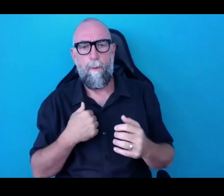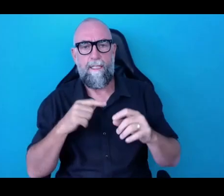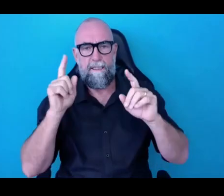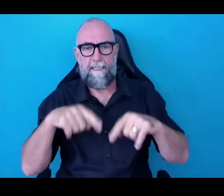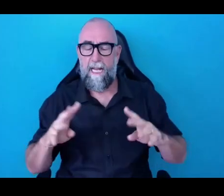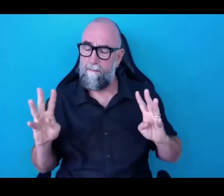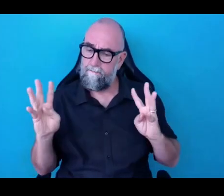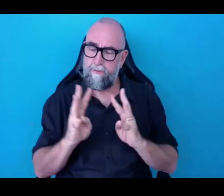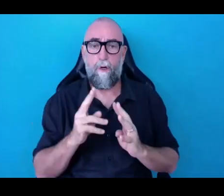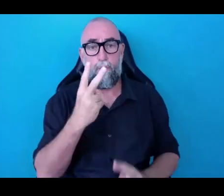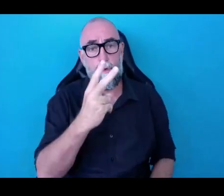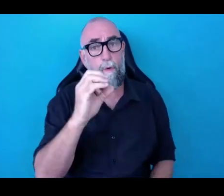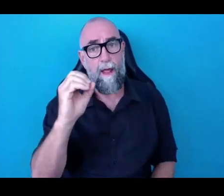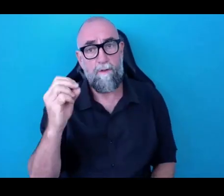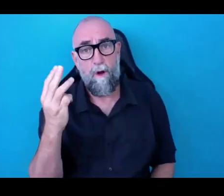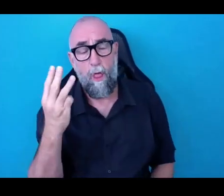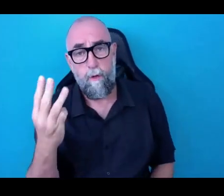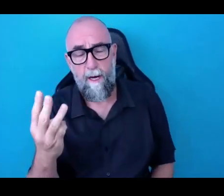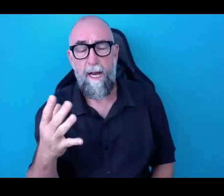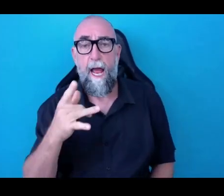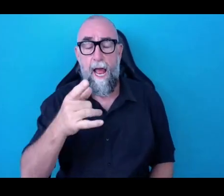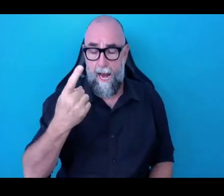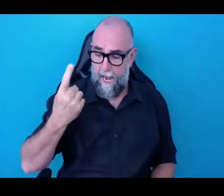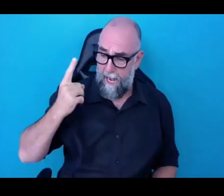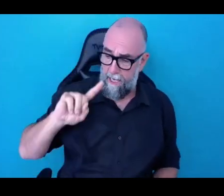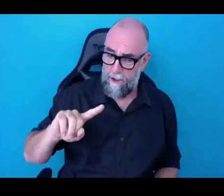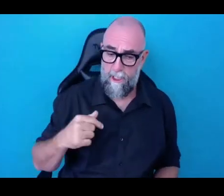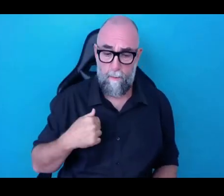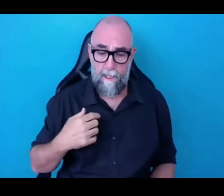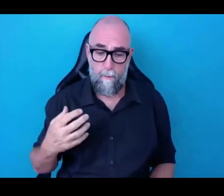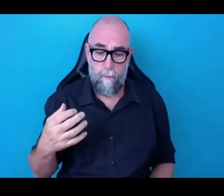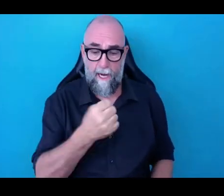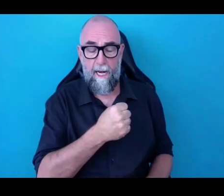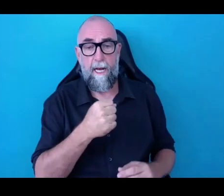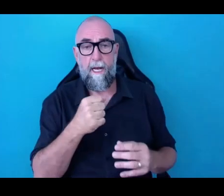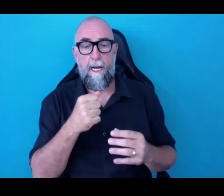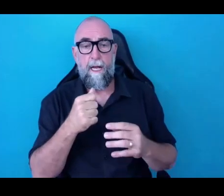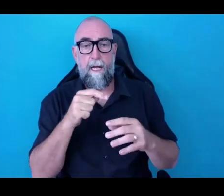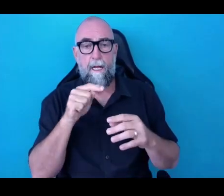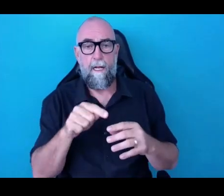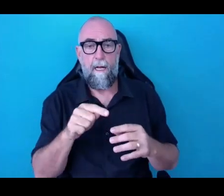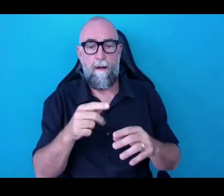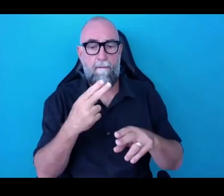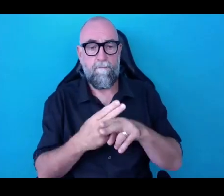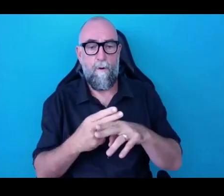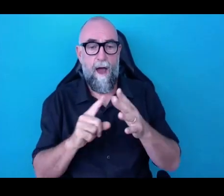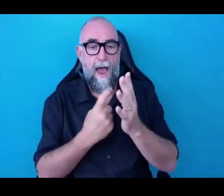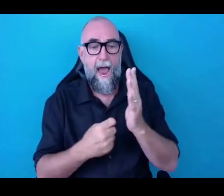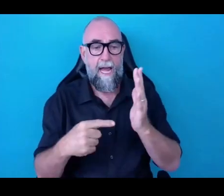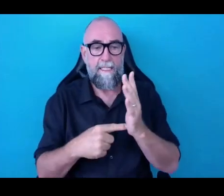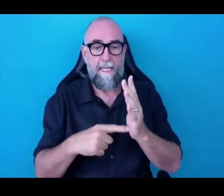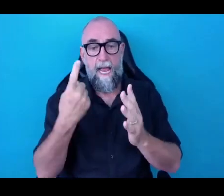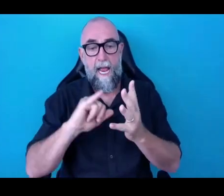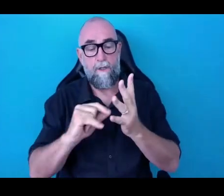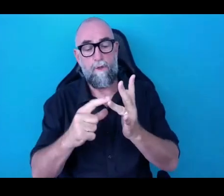2003. Last year we won the Vera List Centre Jane Lombard Prize for Art and Social Justice in New